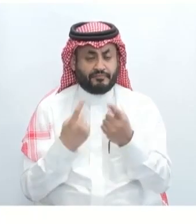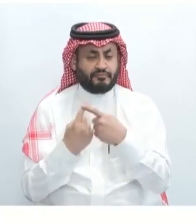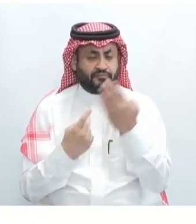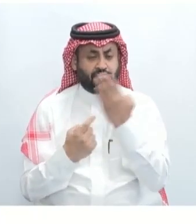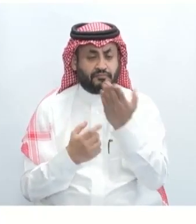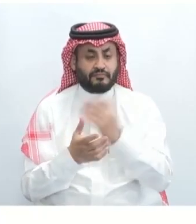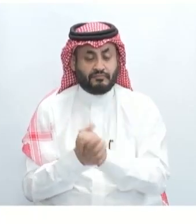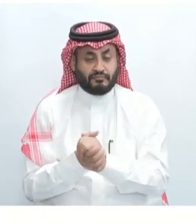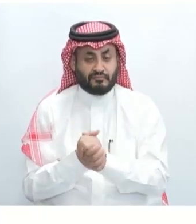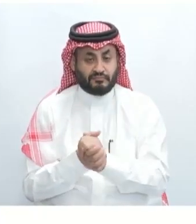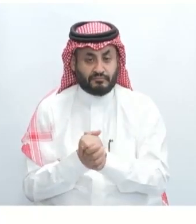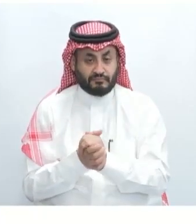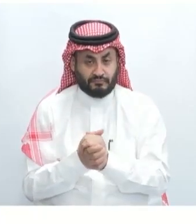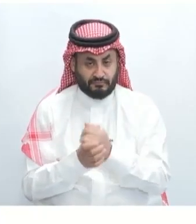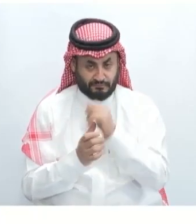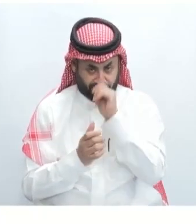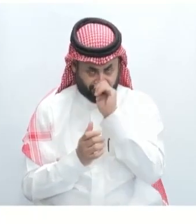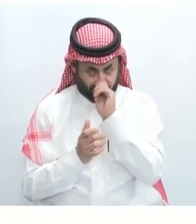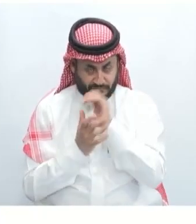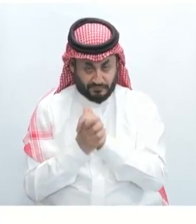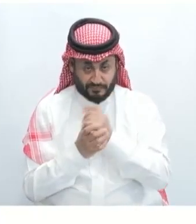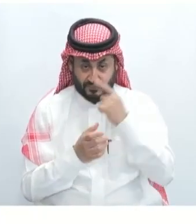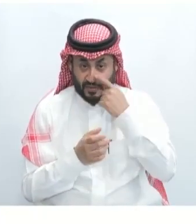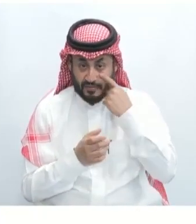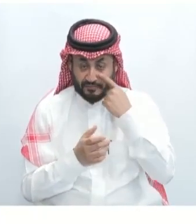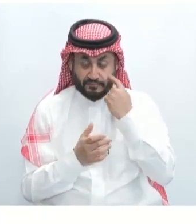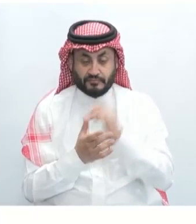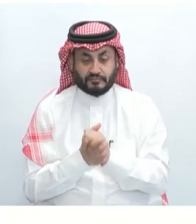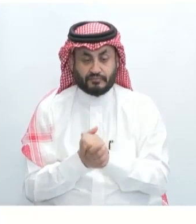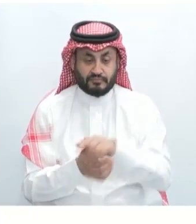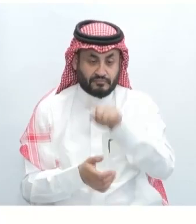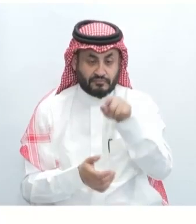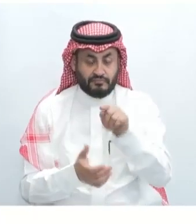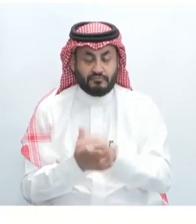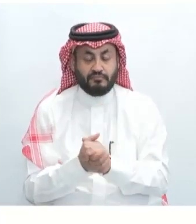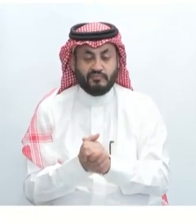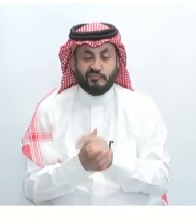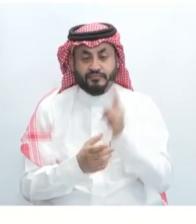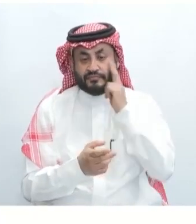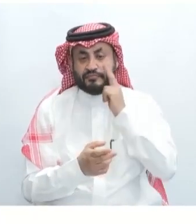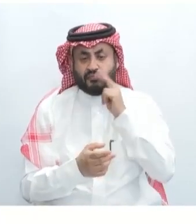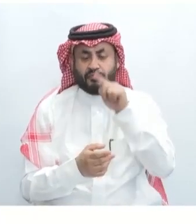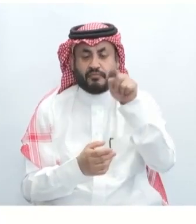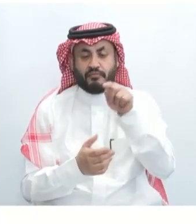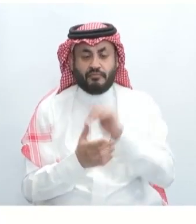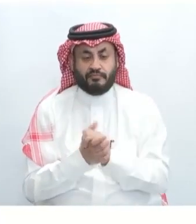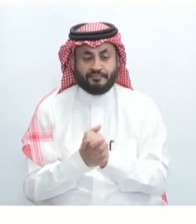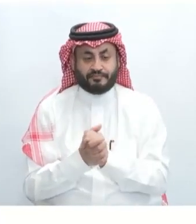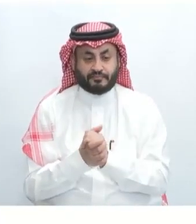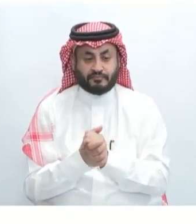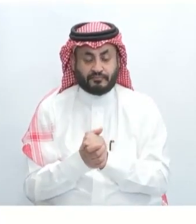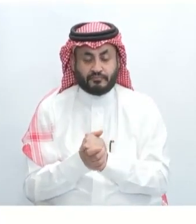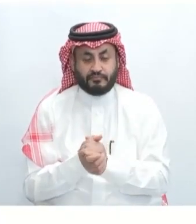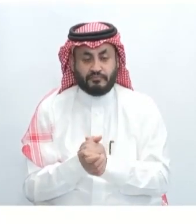read it? Is it purple? Excellent. Is it pink? Excellent.